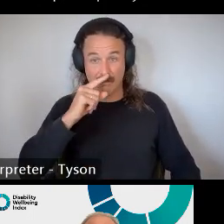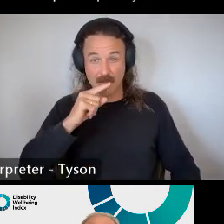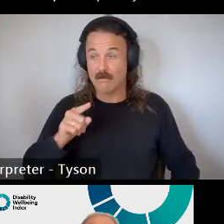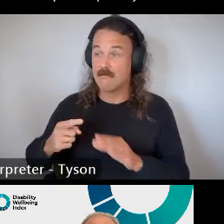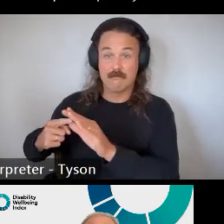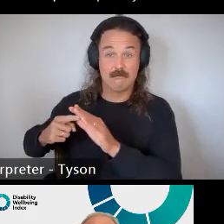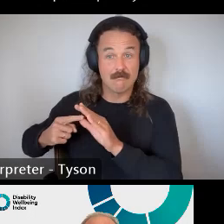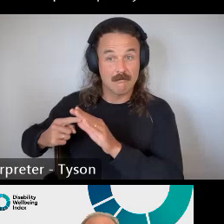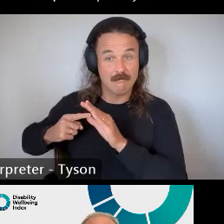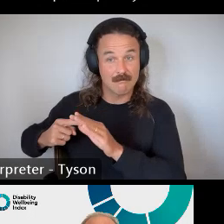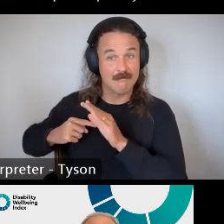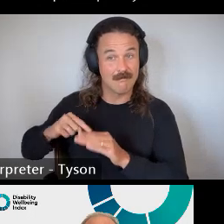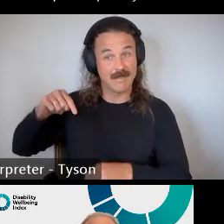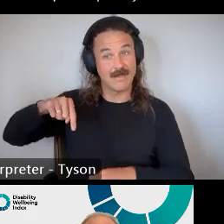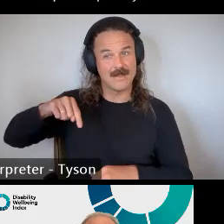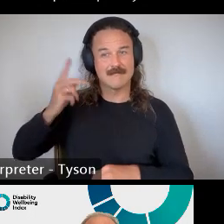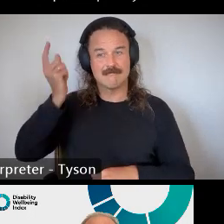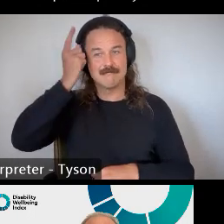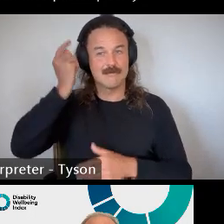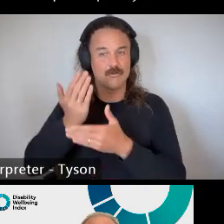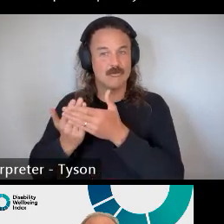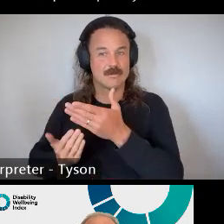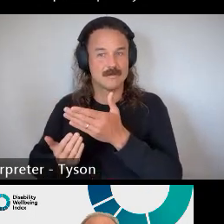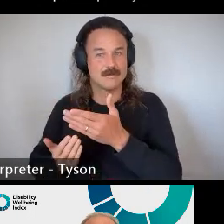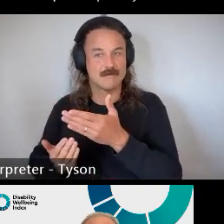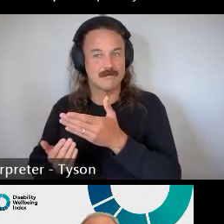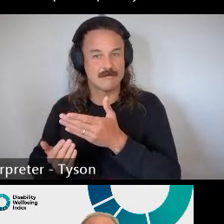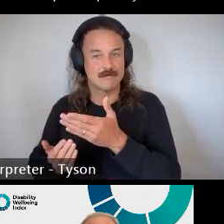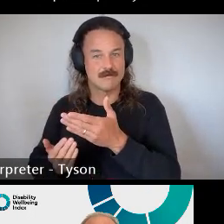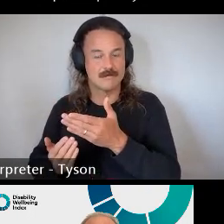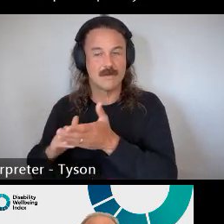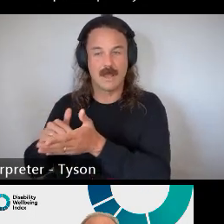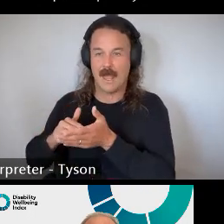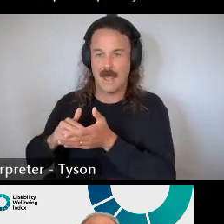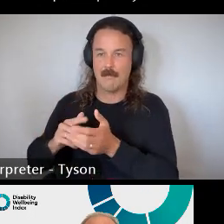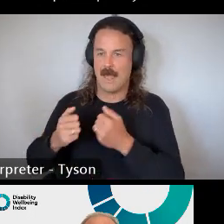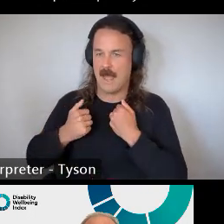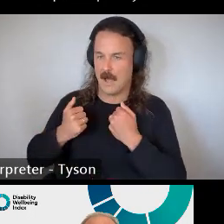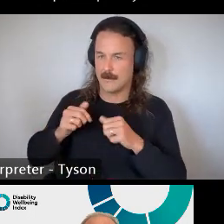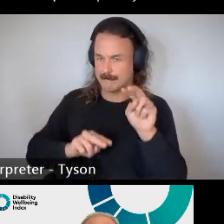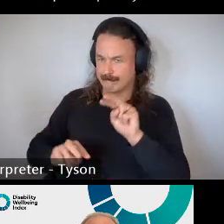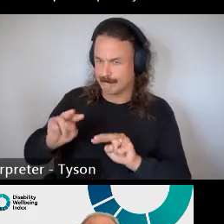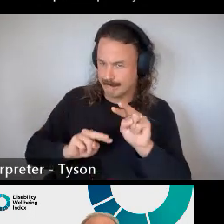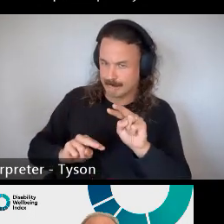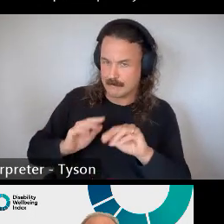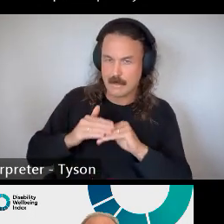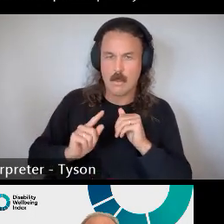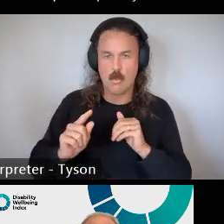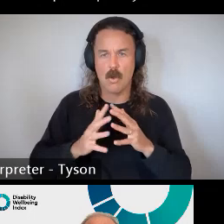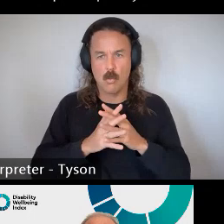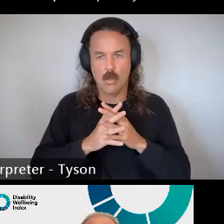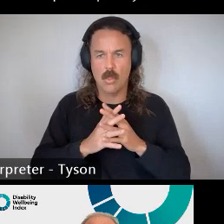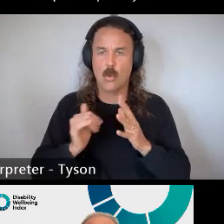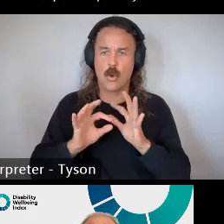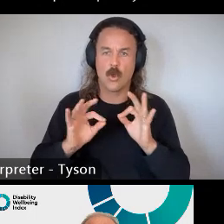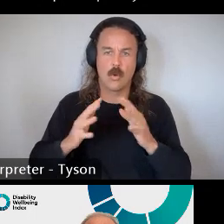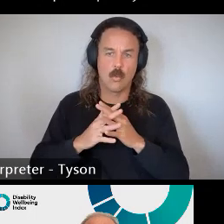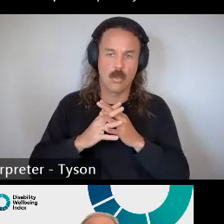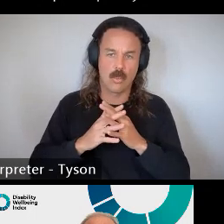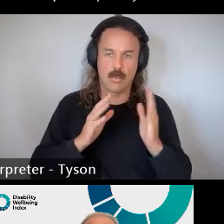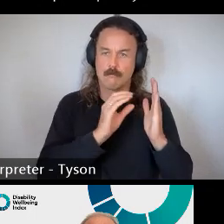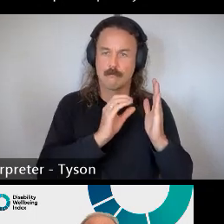to contributing to the analysis. So that's the end for my part. I think really just want to